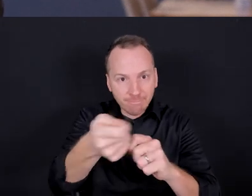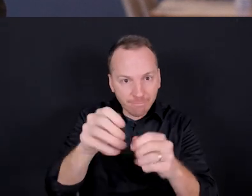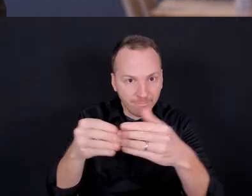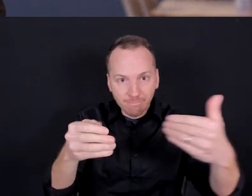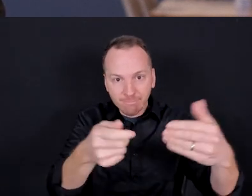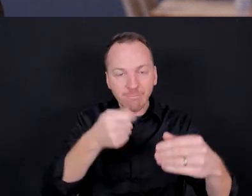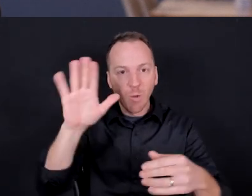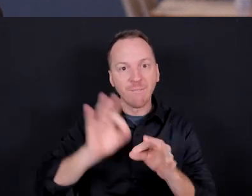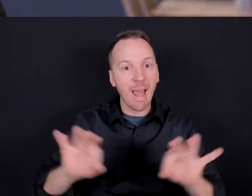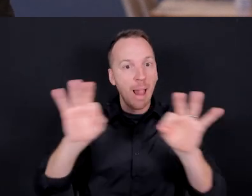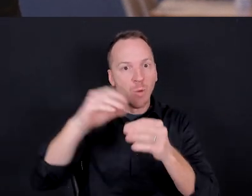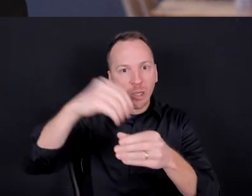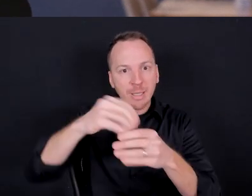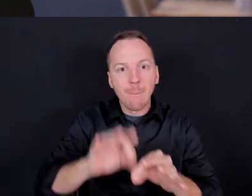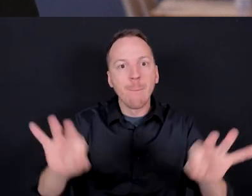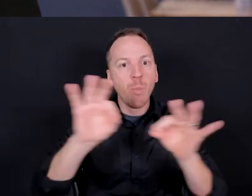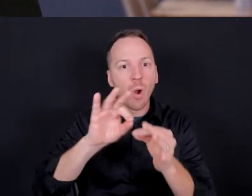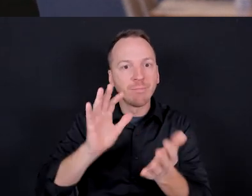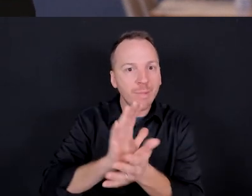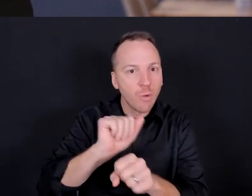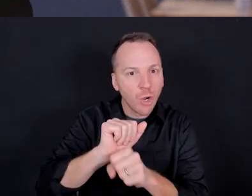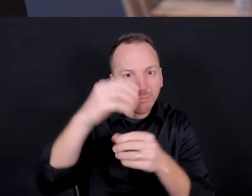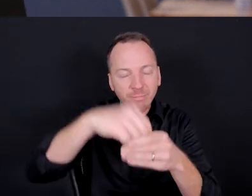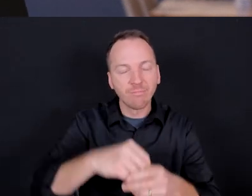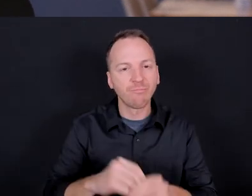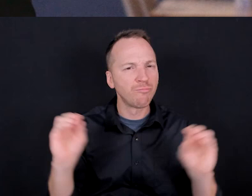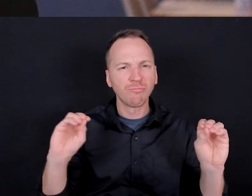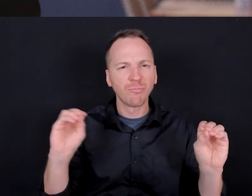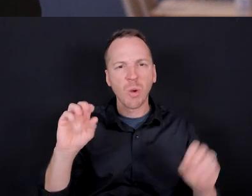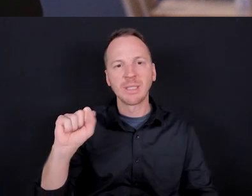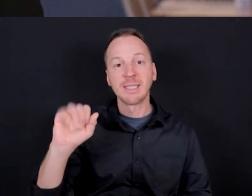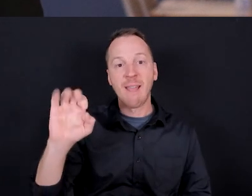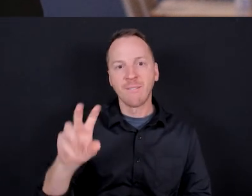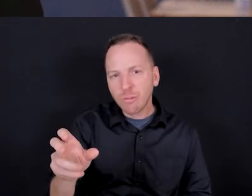your valuables and your important documents. There were no safes.